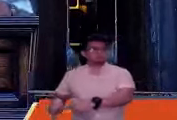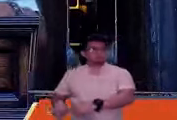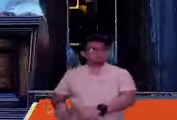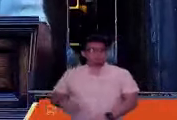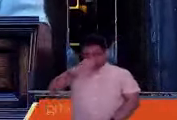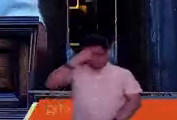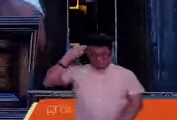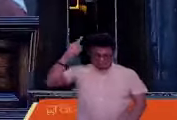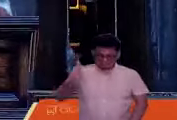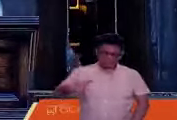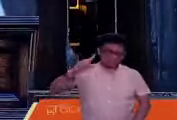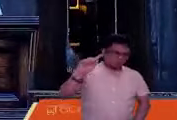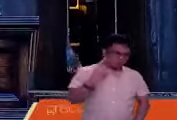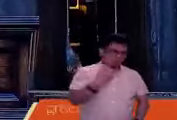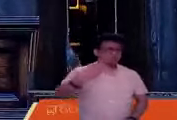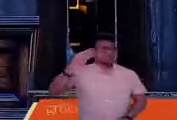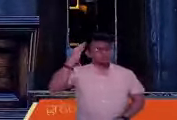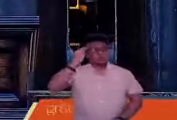about this.